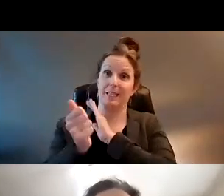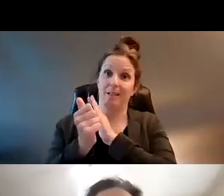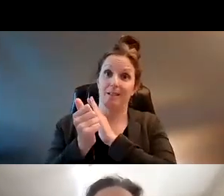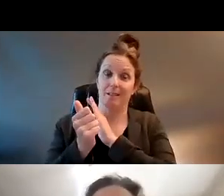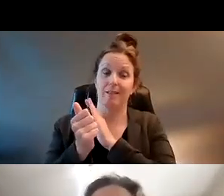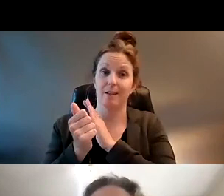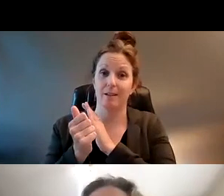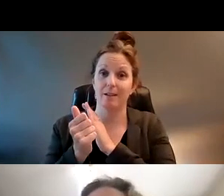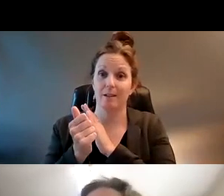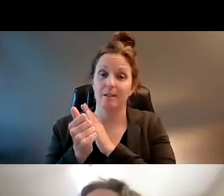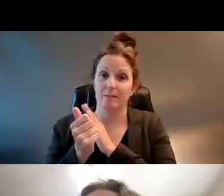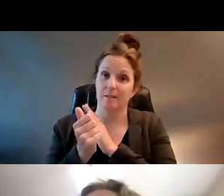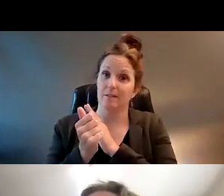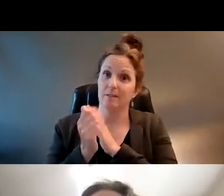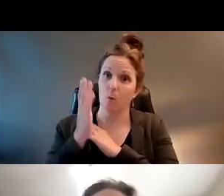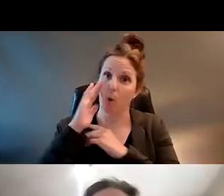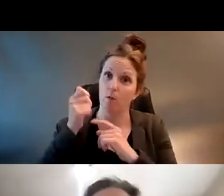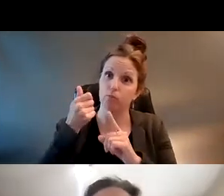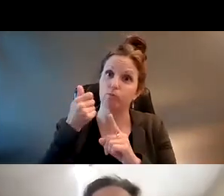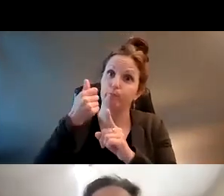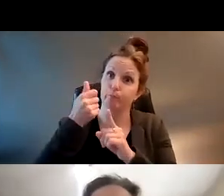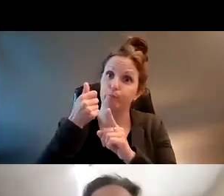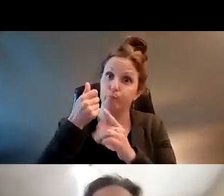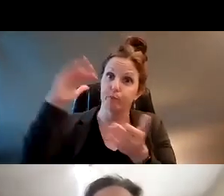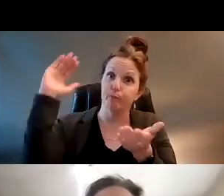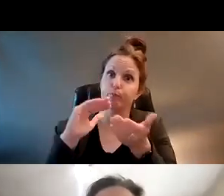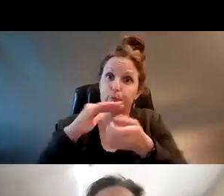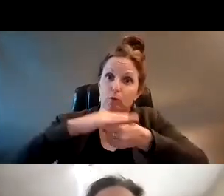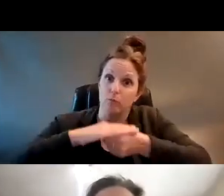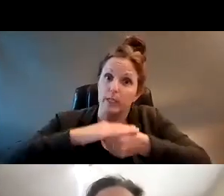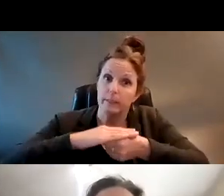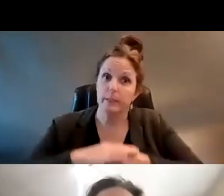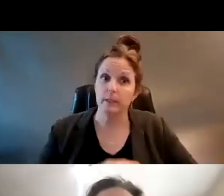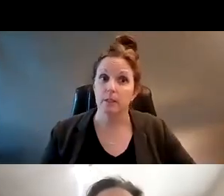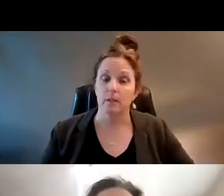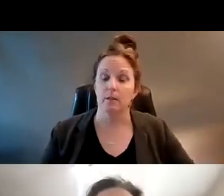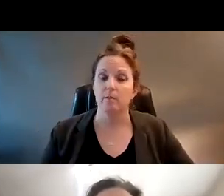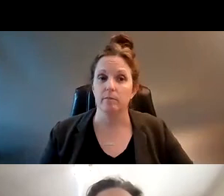really makes a big difference in terms of reducing people's stress and,